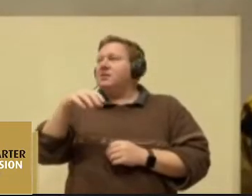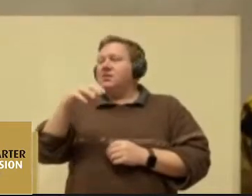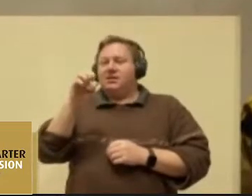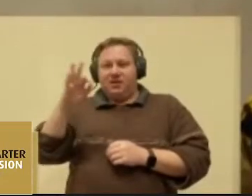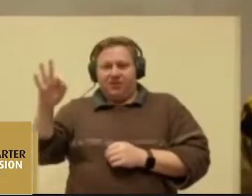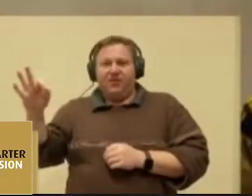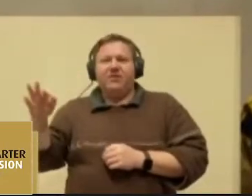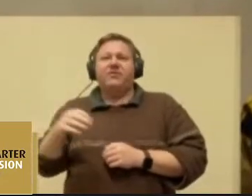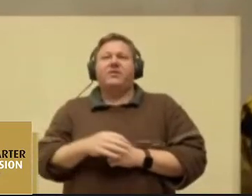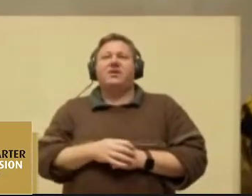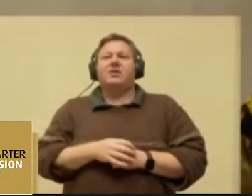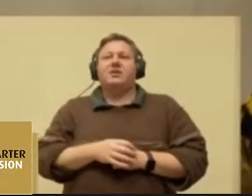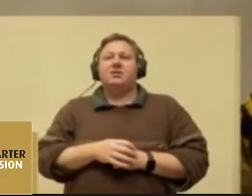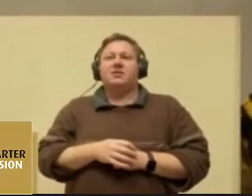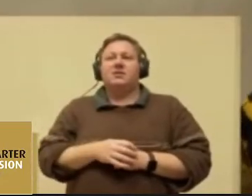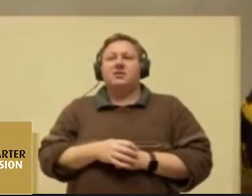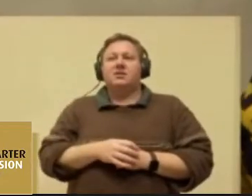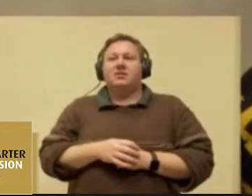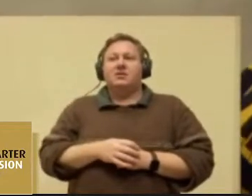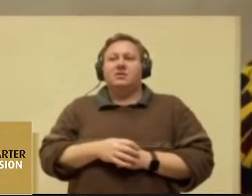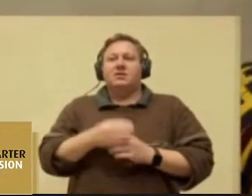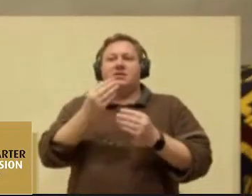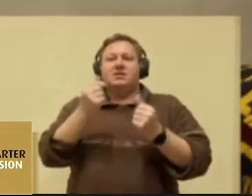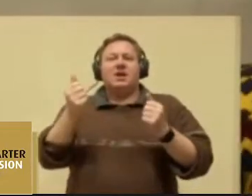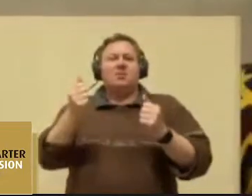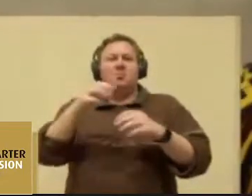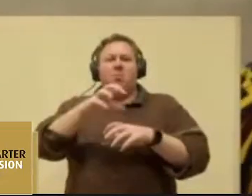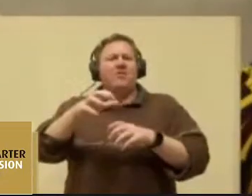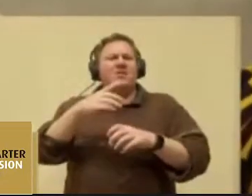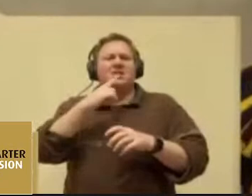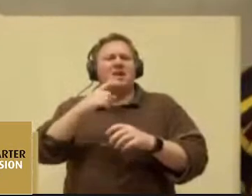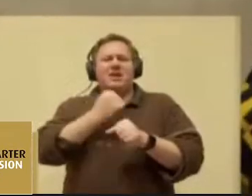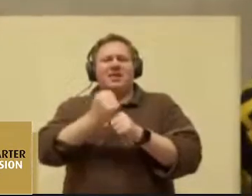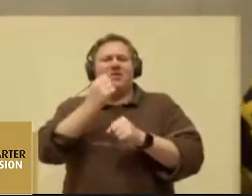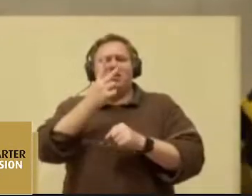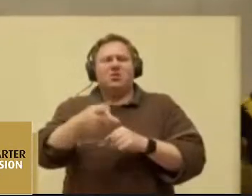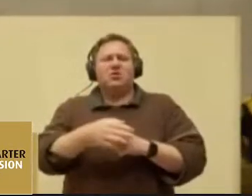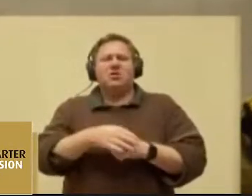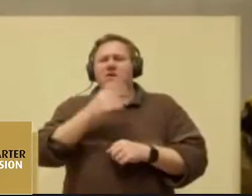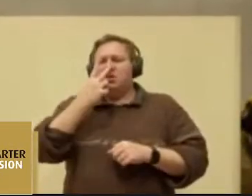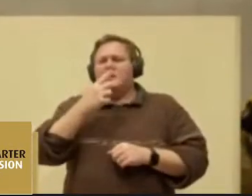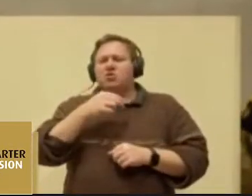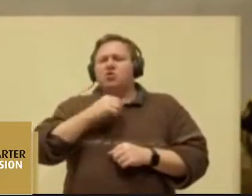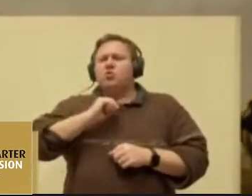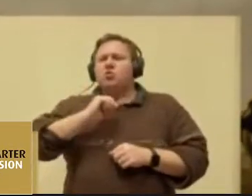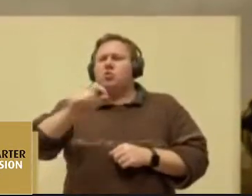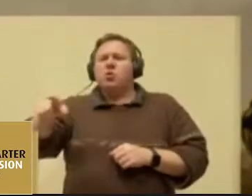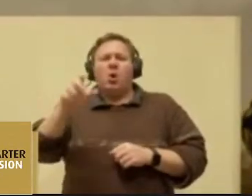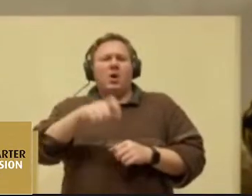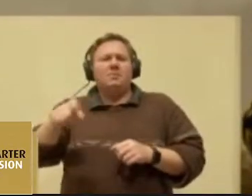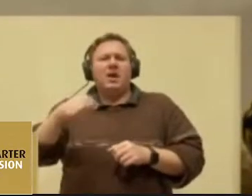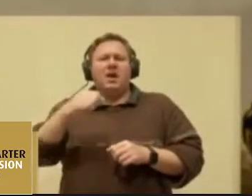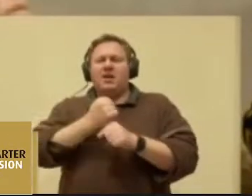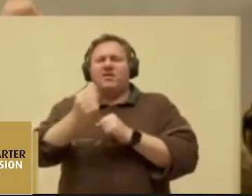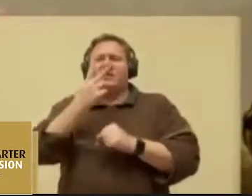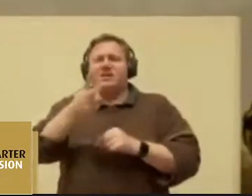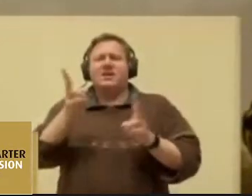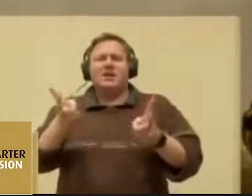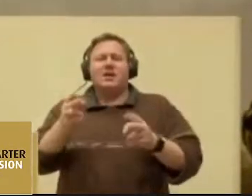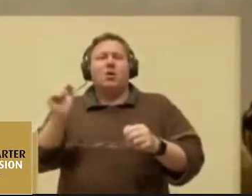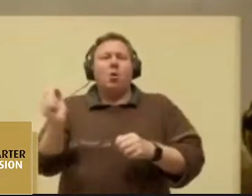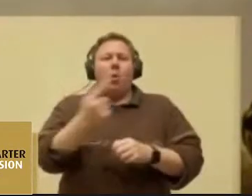mention that because sometimes our provinces say we never see you again we send you to cape town we never see you again we want to say all the